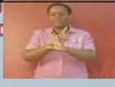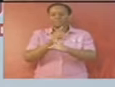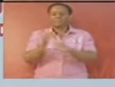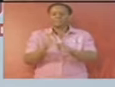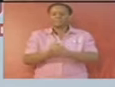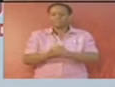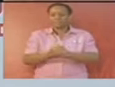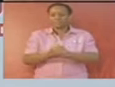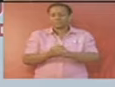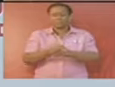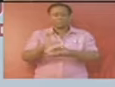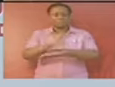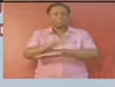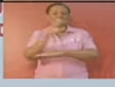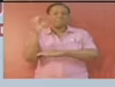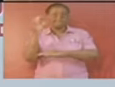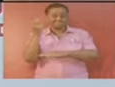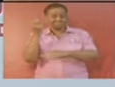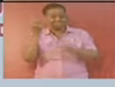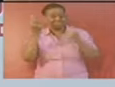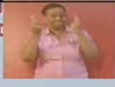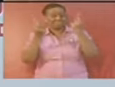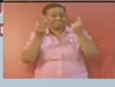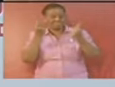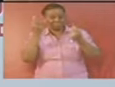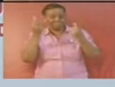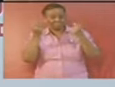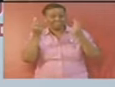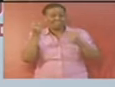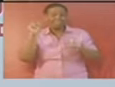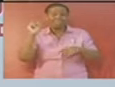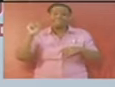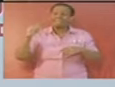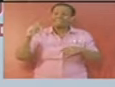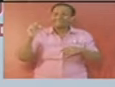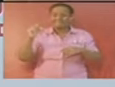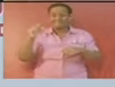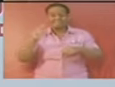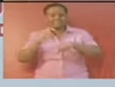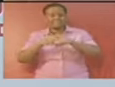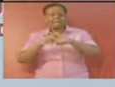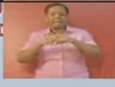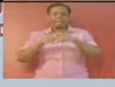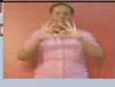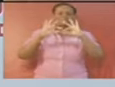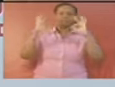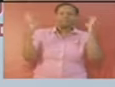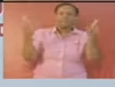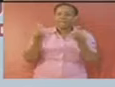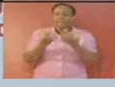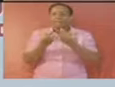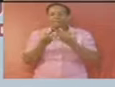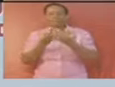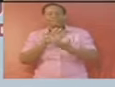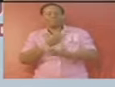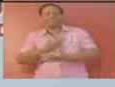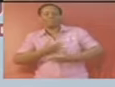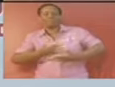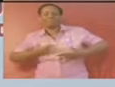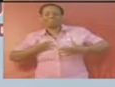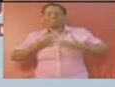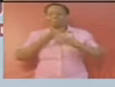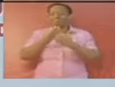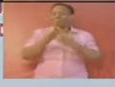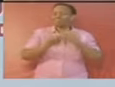Christmas time is a time for family. It's a time for rejoicing the birth of Christ. It's a time to